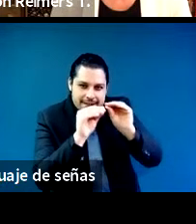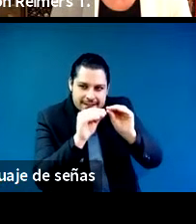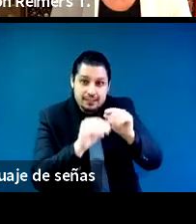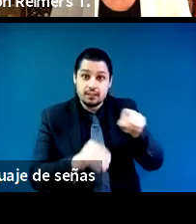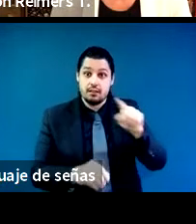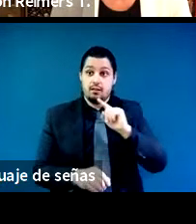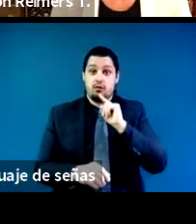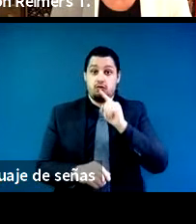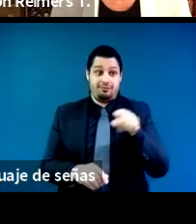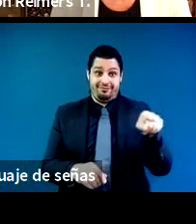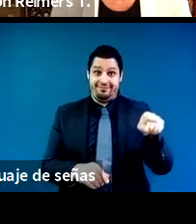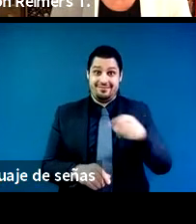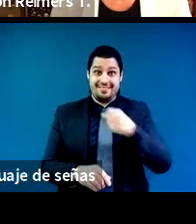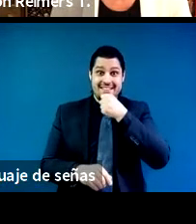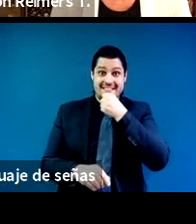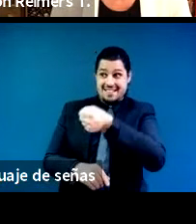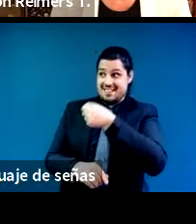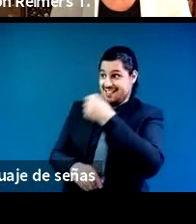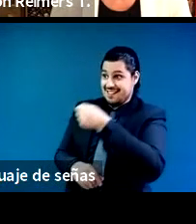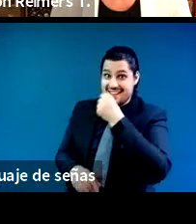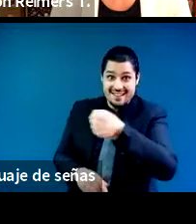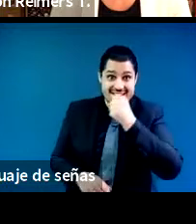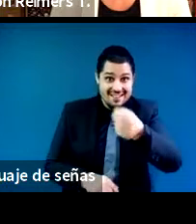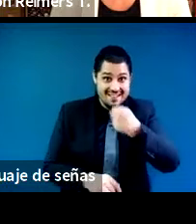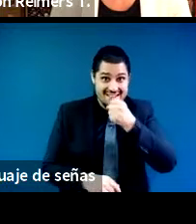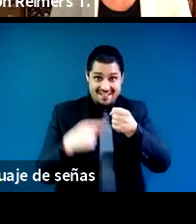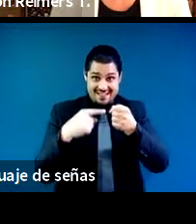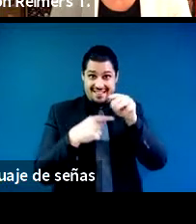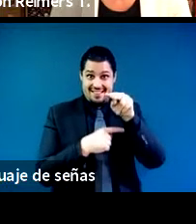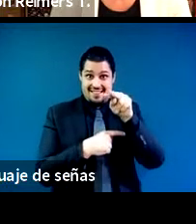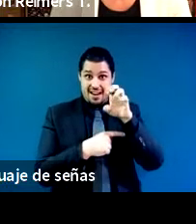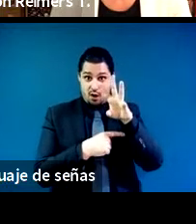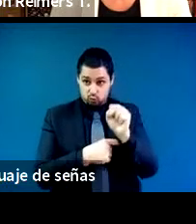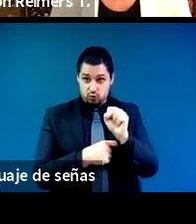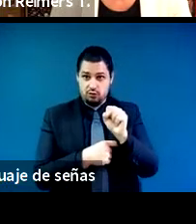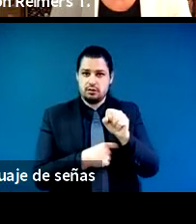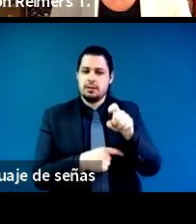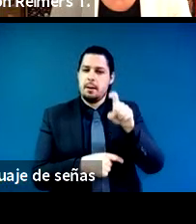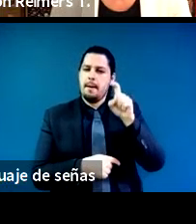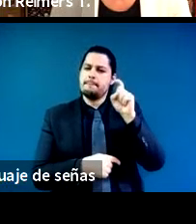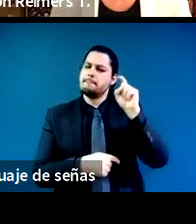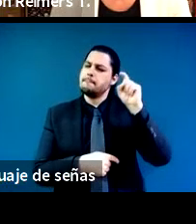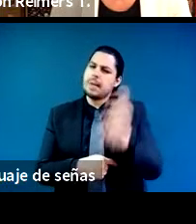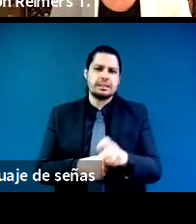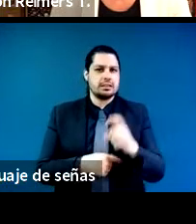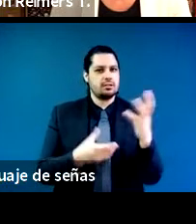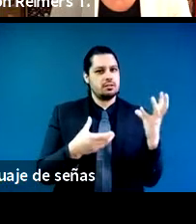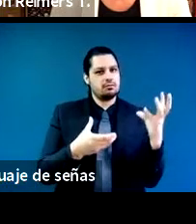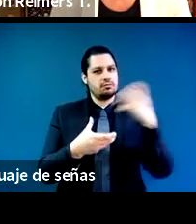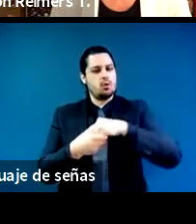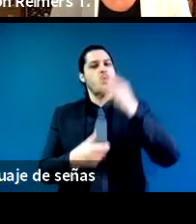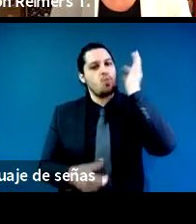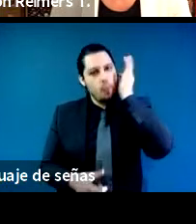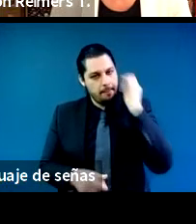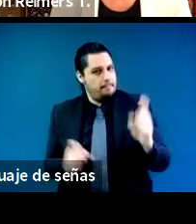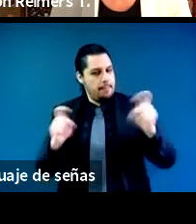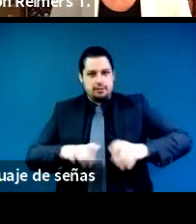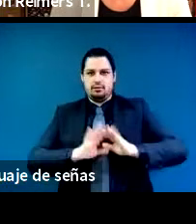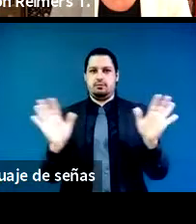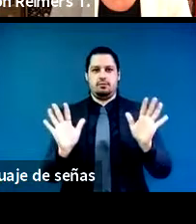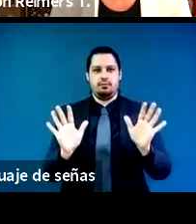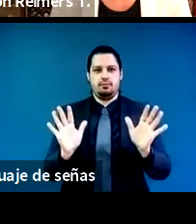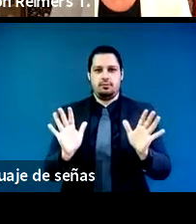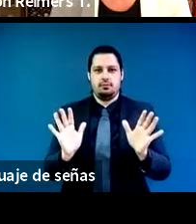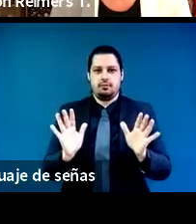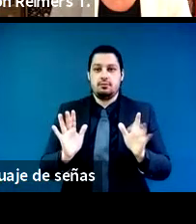and why we need to set a feminist agenda in the media, because that is a part of society. That's a part of section of society. We want to leave it out. We can't really say the